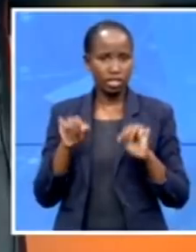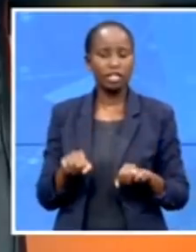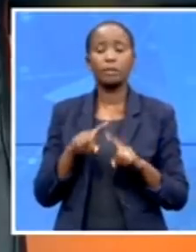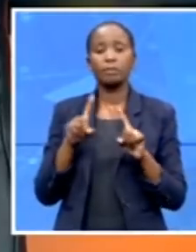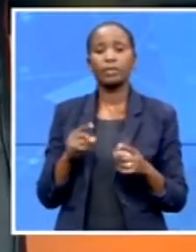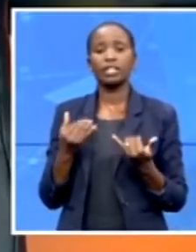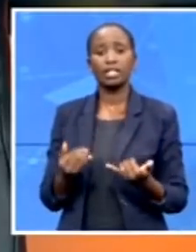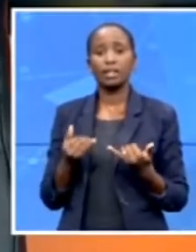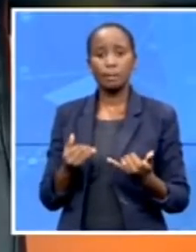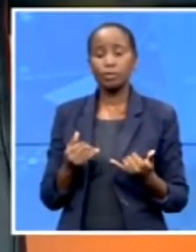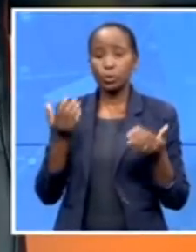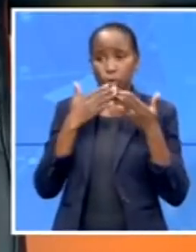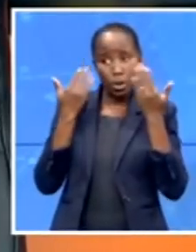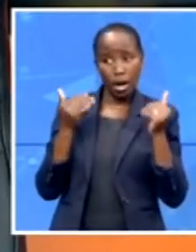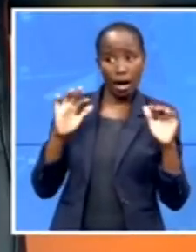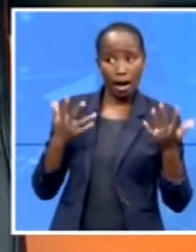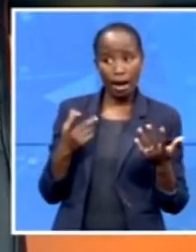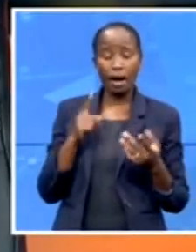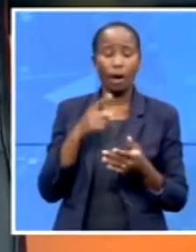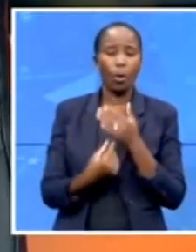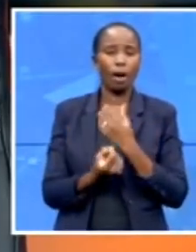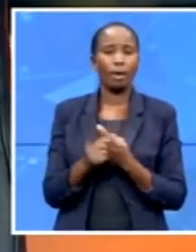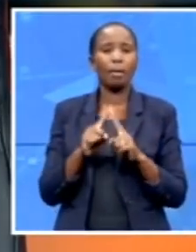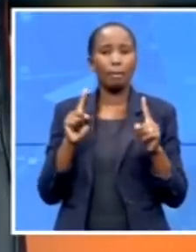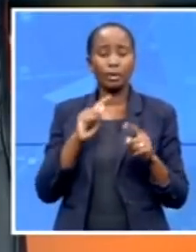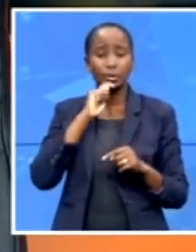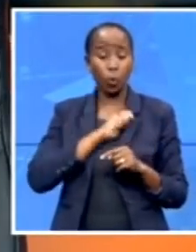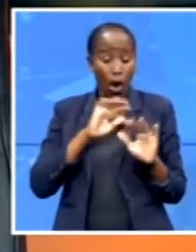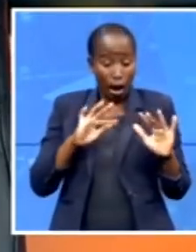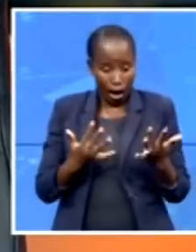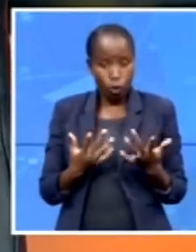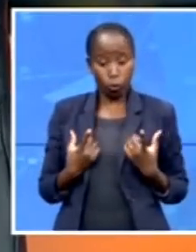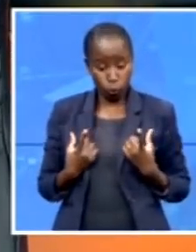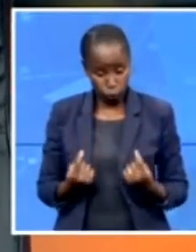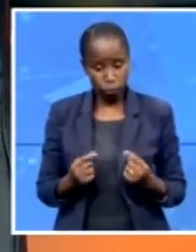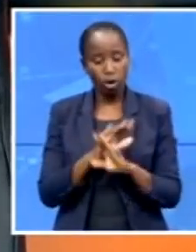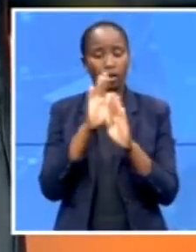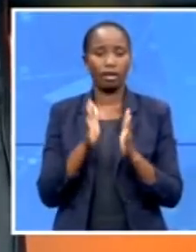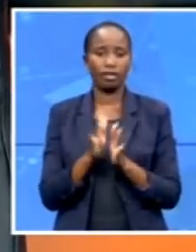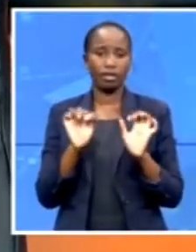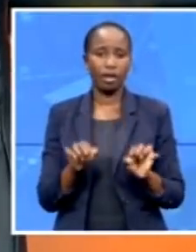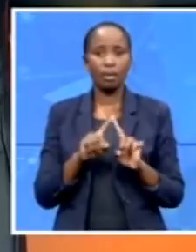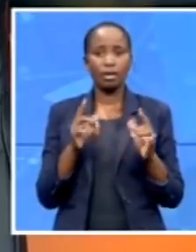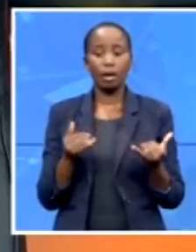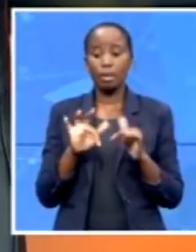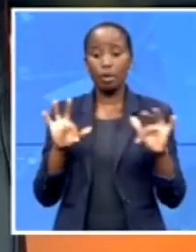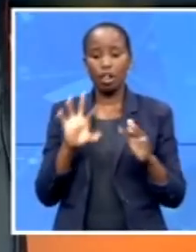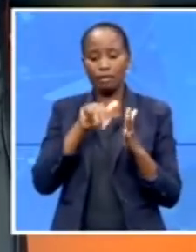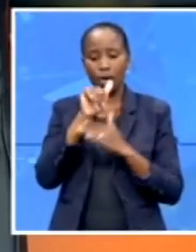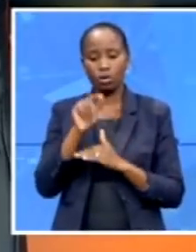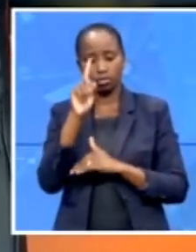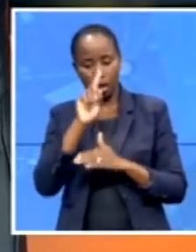it's not totally holding it together. And if the voters then come and abstain, abstention of course is